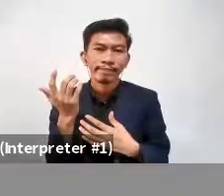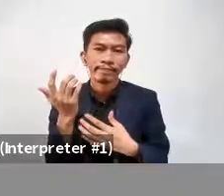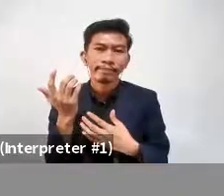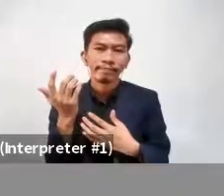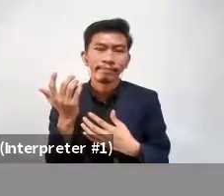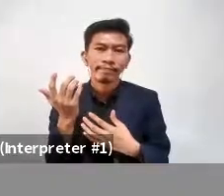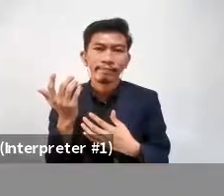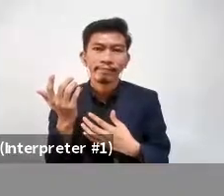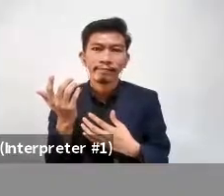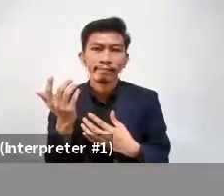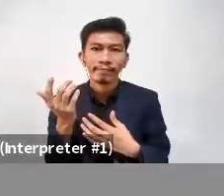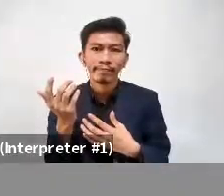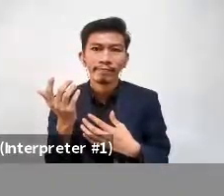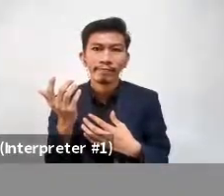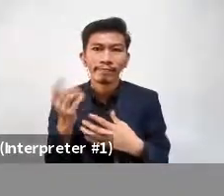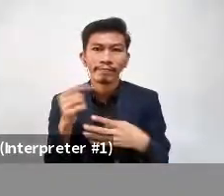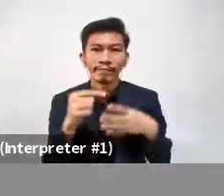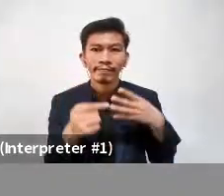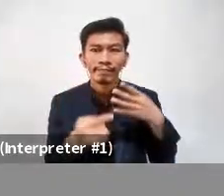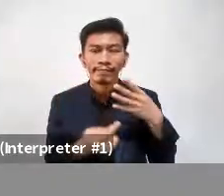just go through some of the